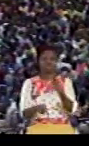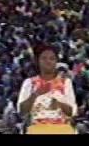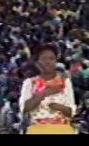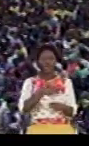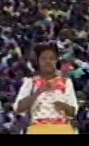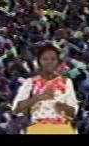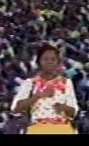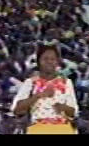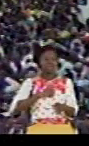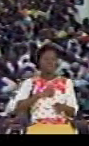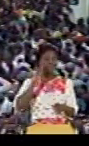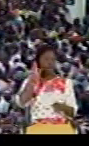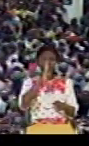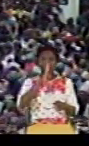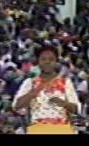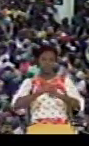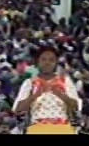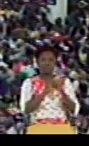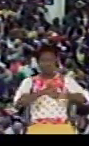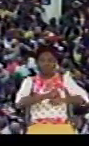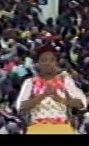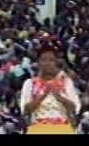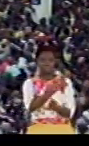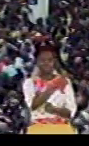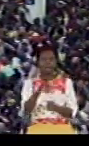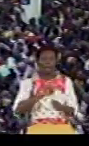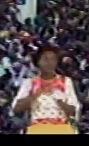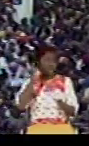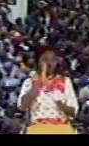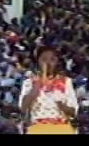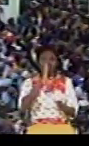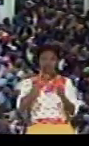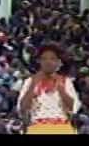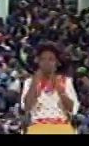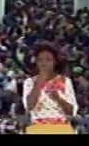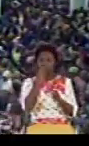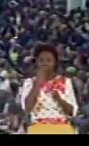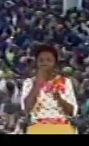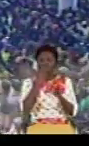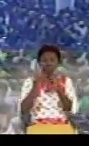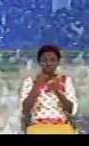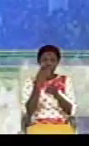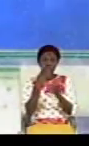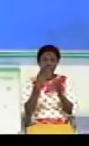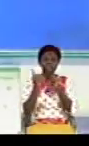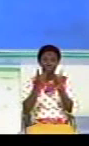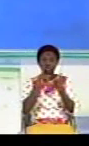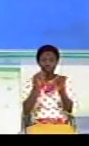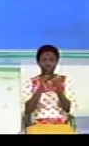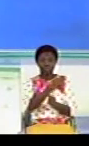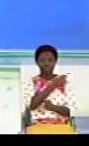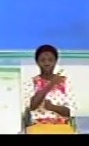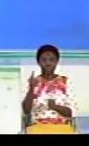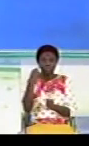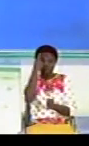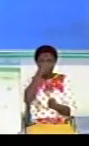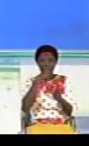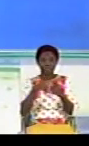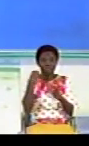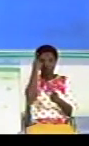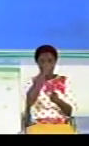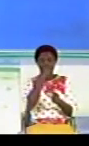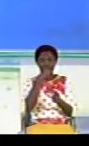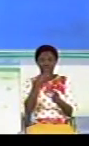face to face, like as I pleaded with your fathers in the wilderness of the land of Egypt, so will